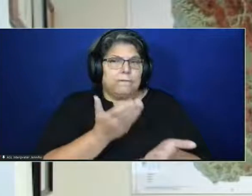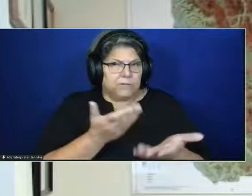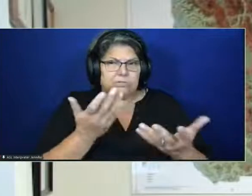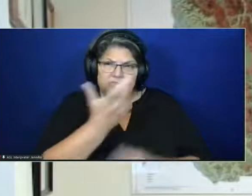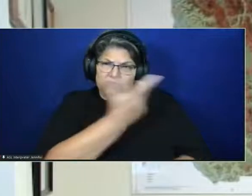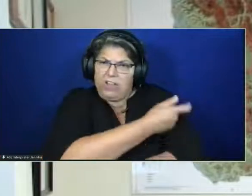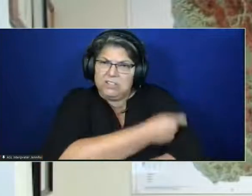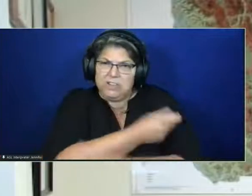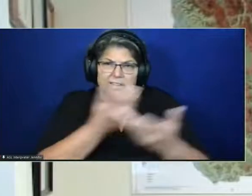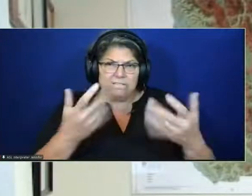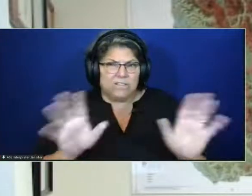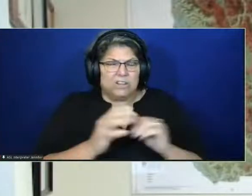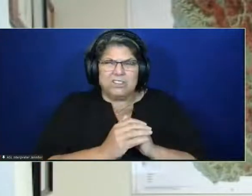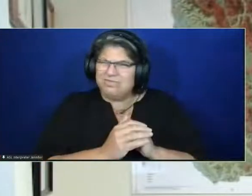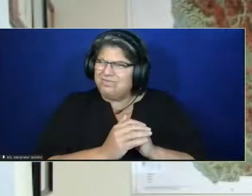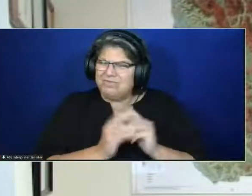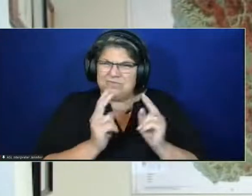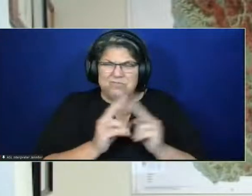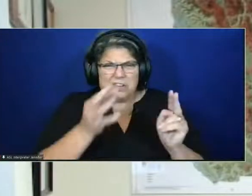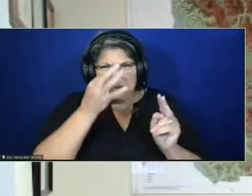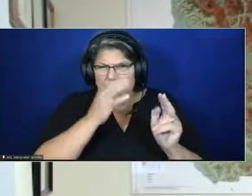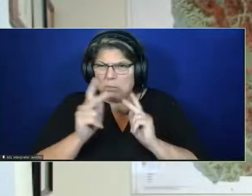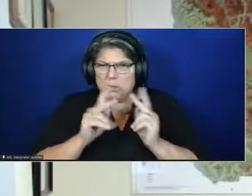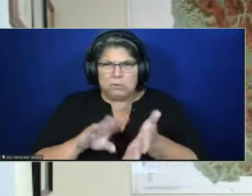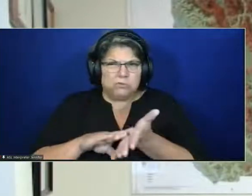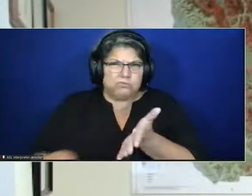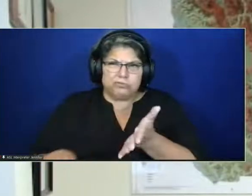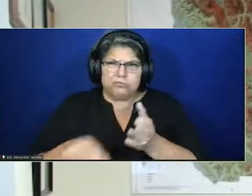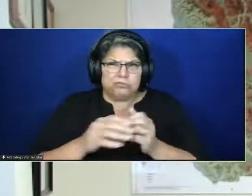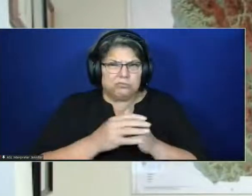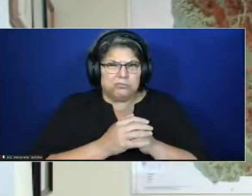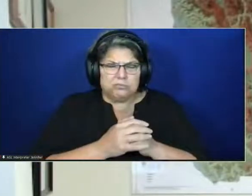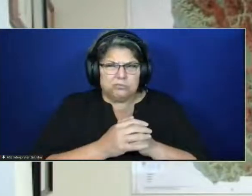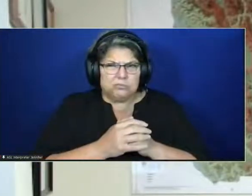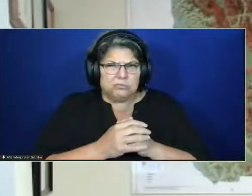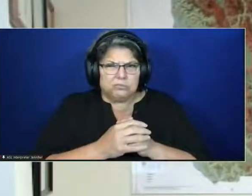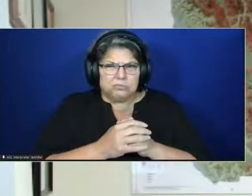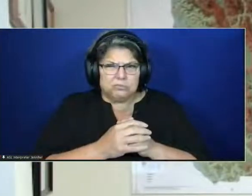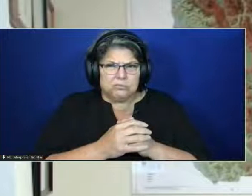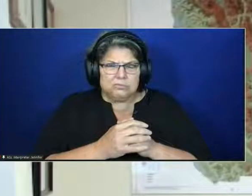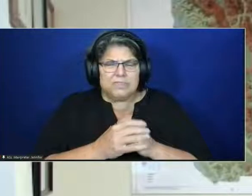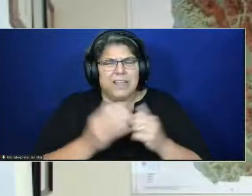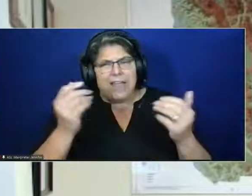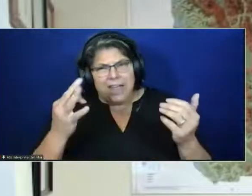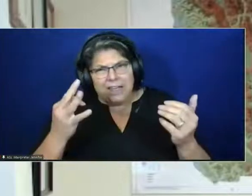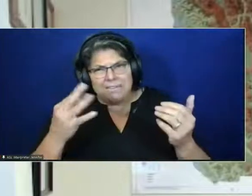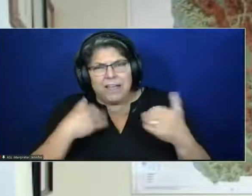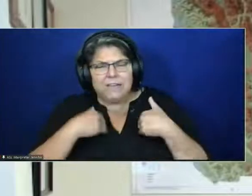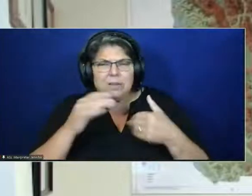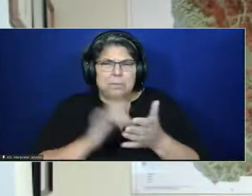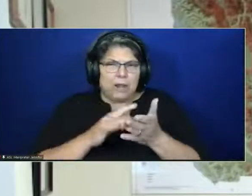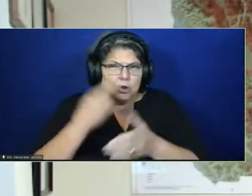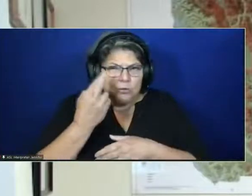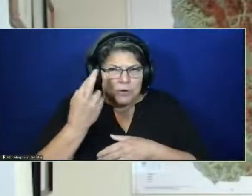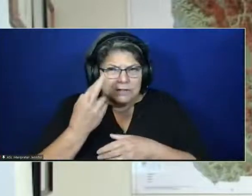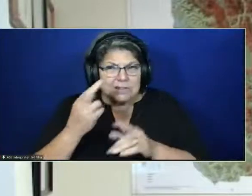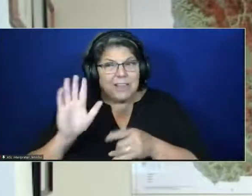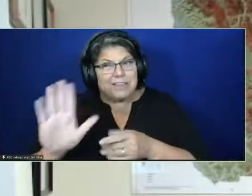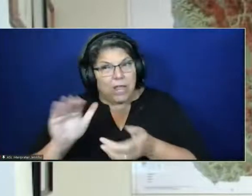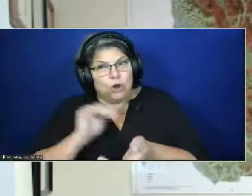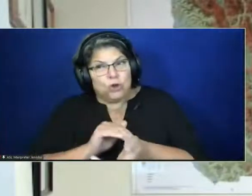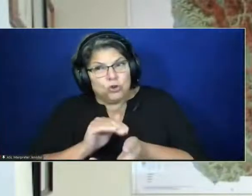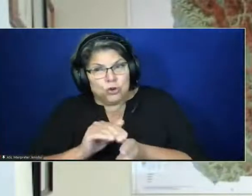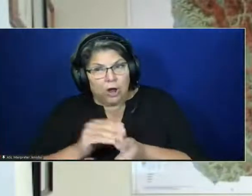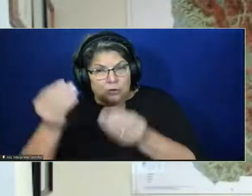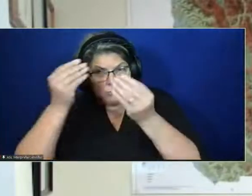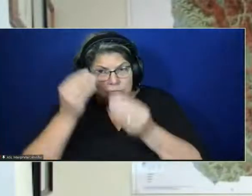vaccination, and with few exemptions that are either medical given by their provider, and the